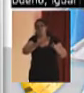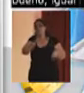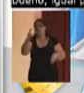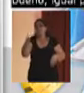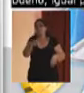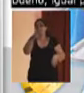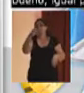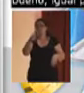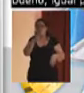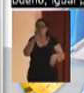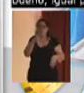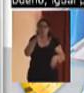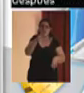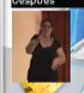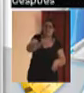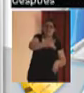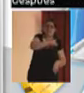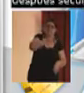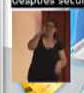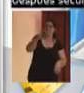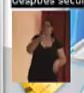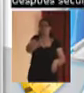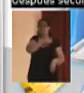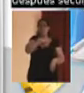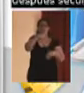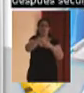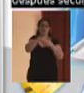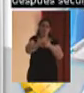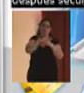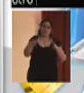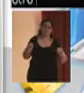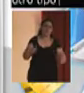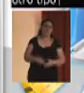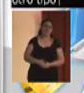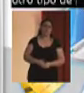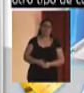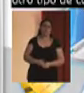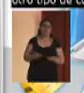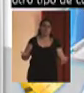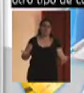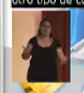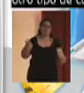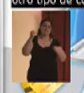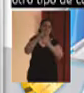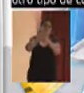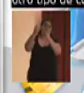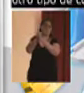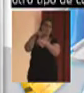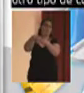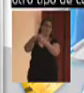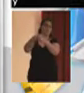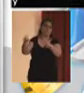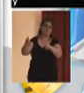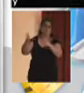children's education, primary education, secondary education, and then for upper